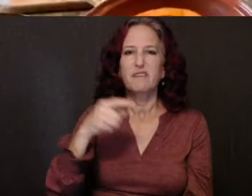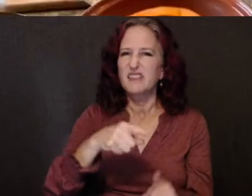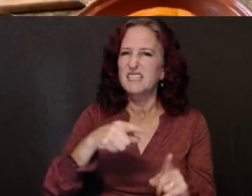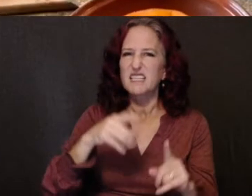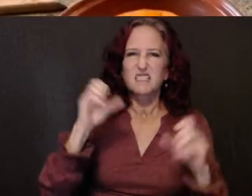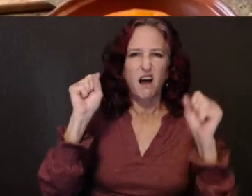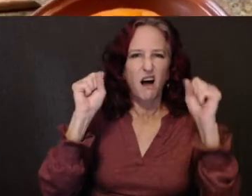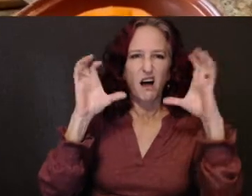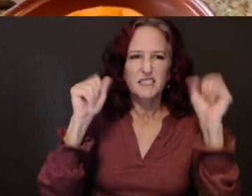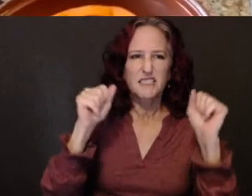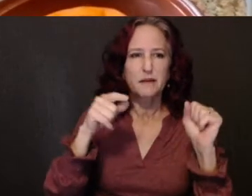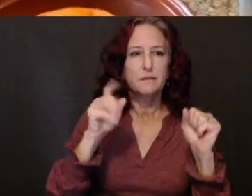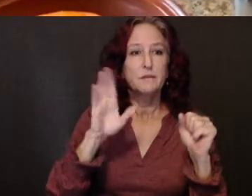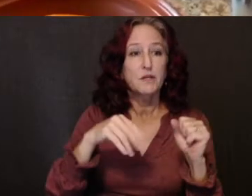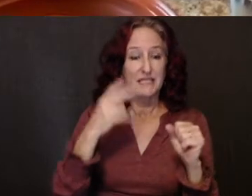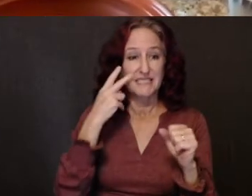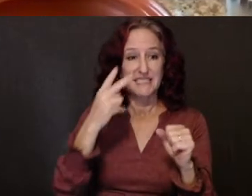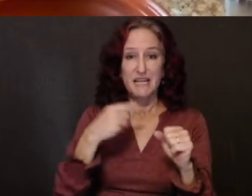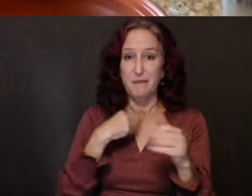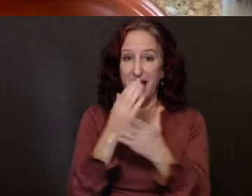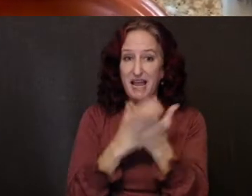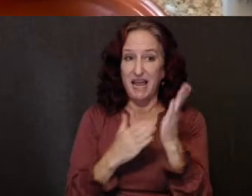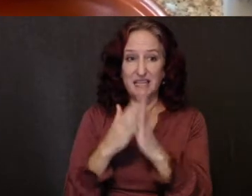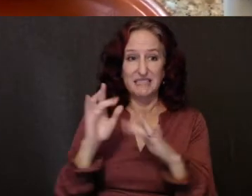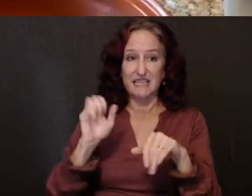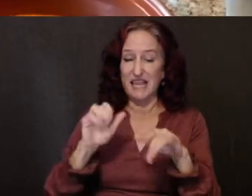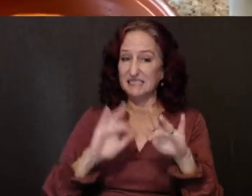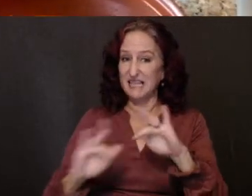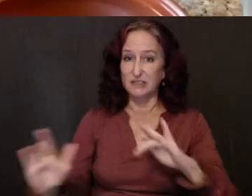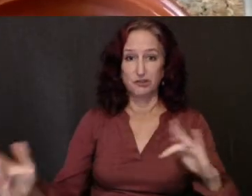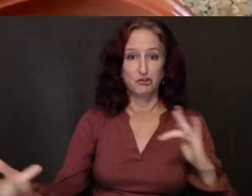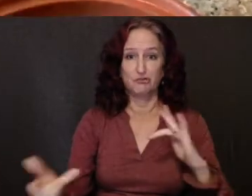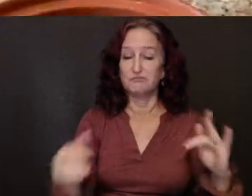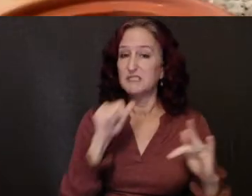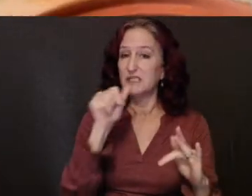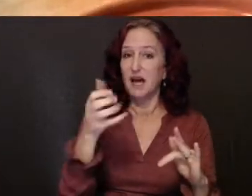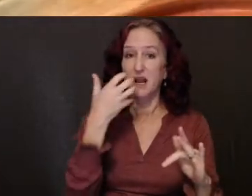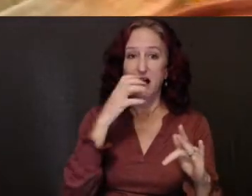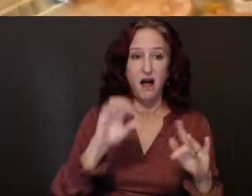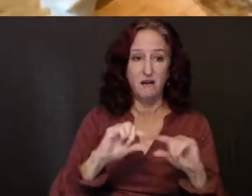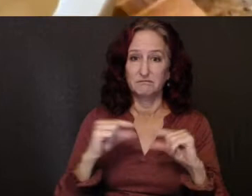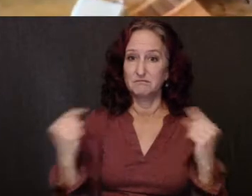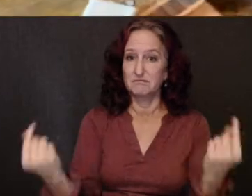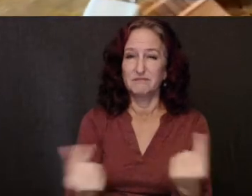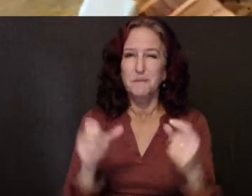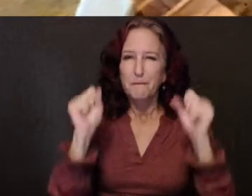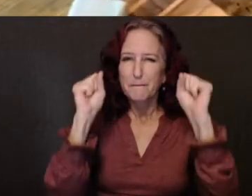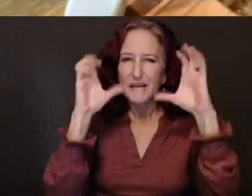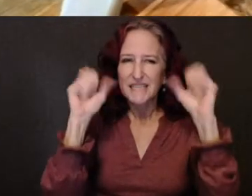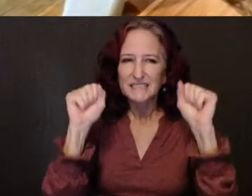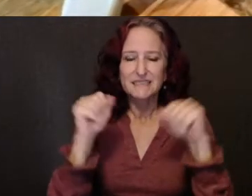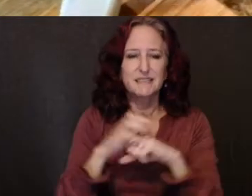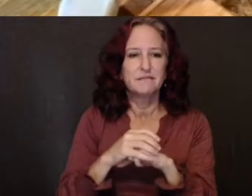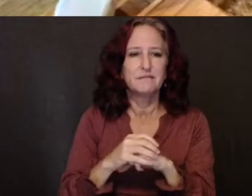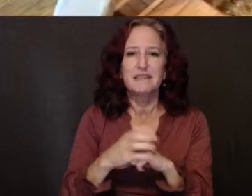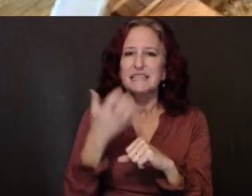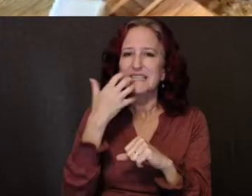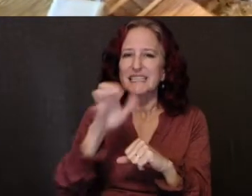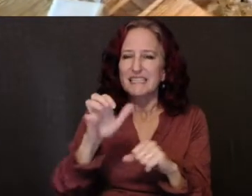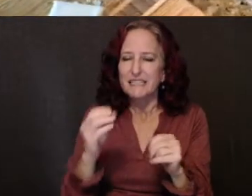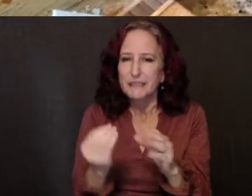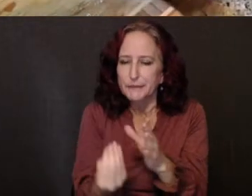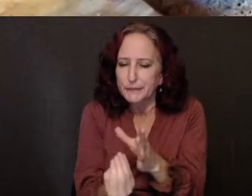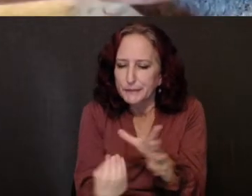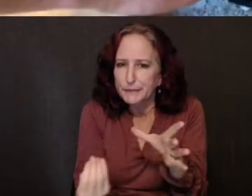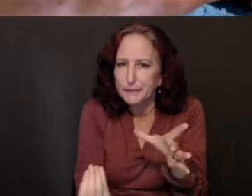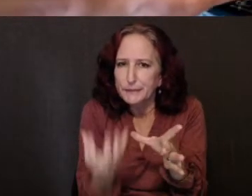cookers. This one is the new wave, and this thing is an awesome thing. So only this gets hot. See my fingers down